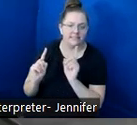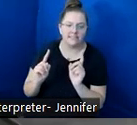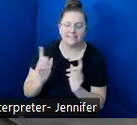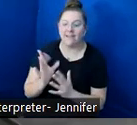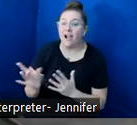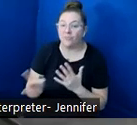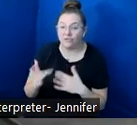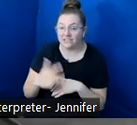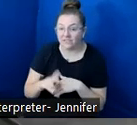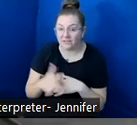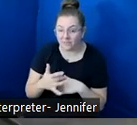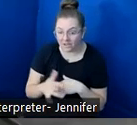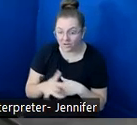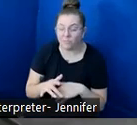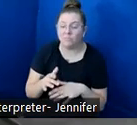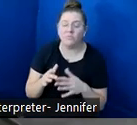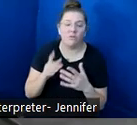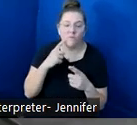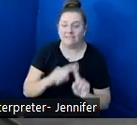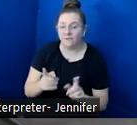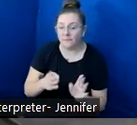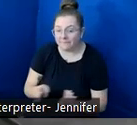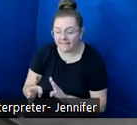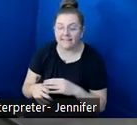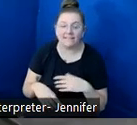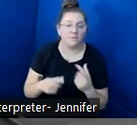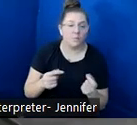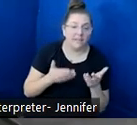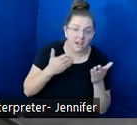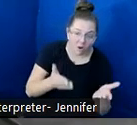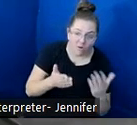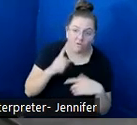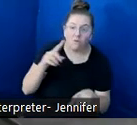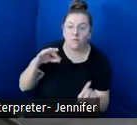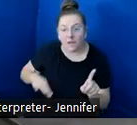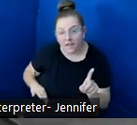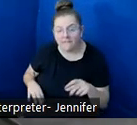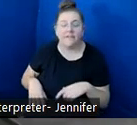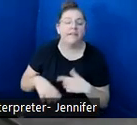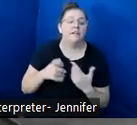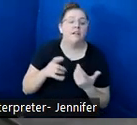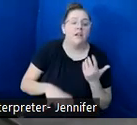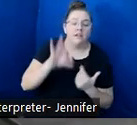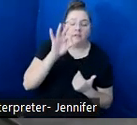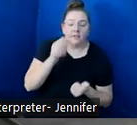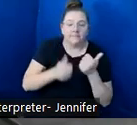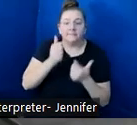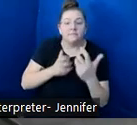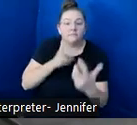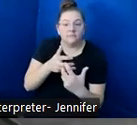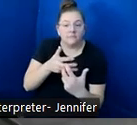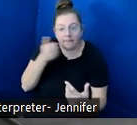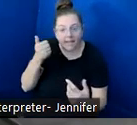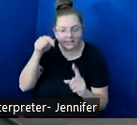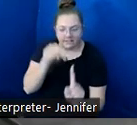options that are available through the different plans and what they offer in different benefits, and finding what fits a person